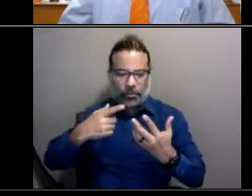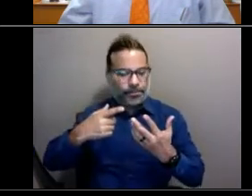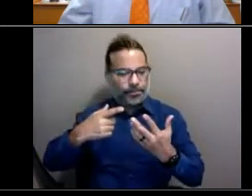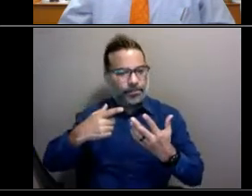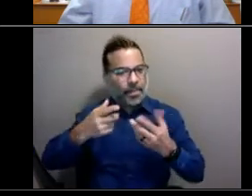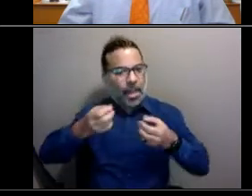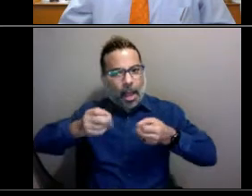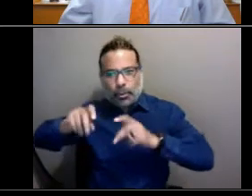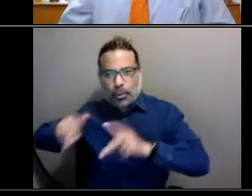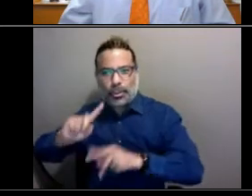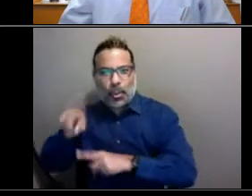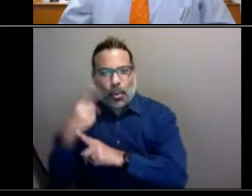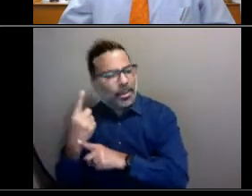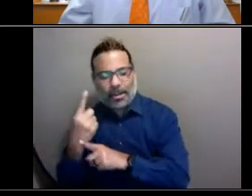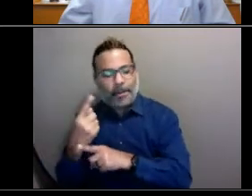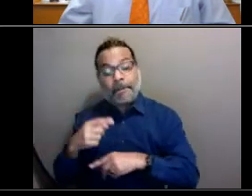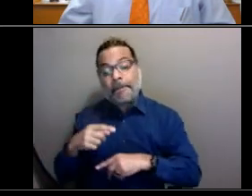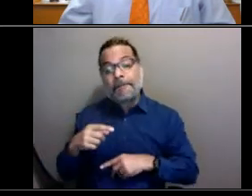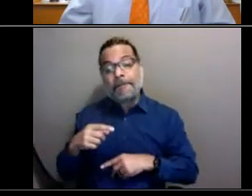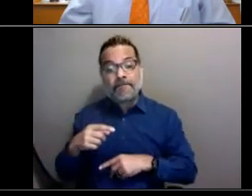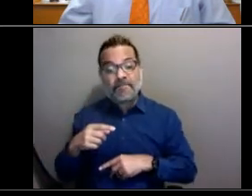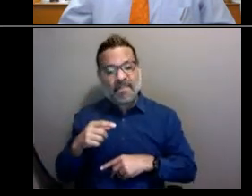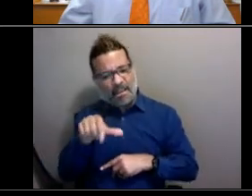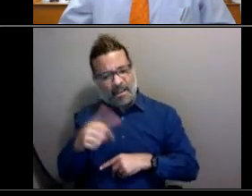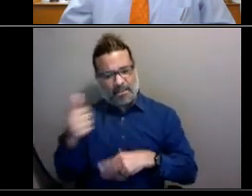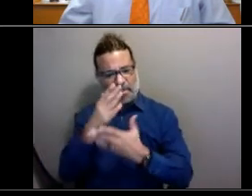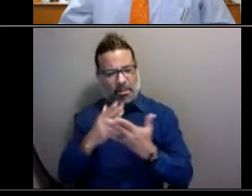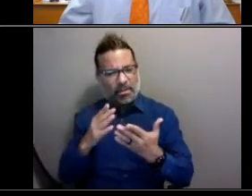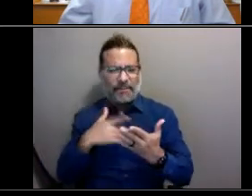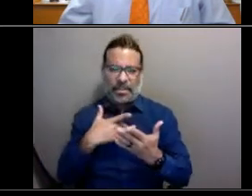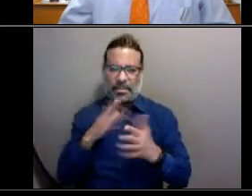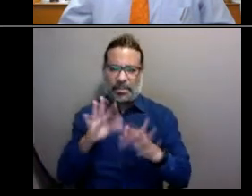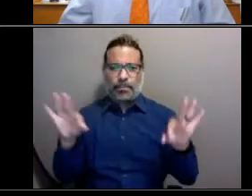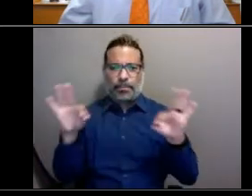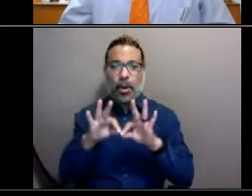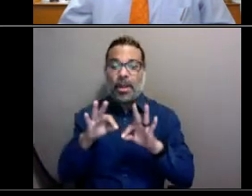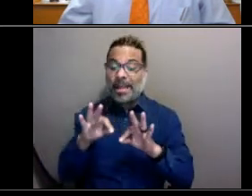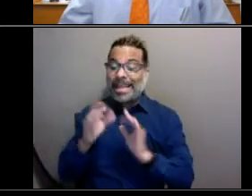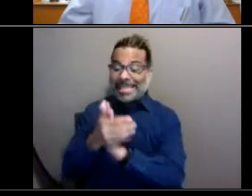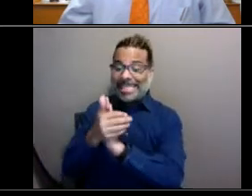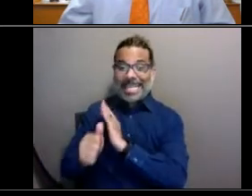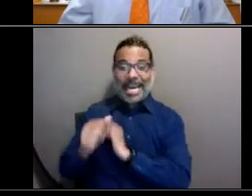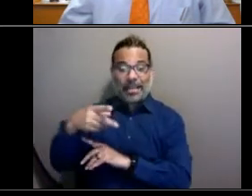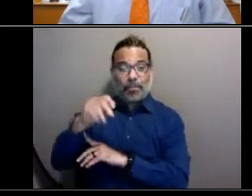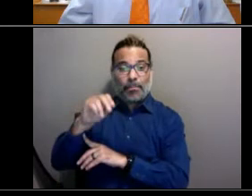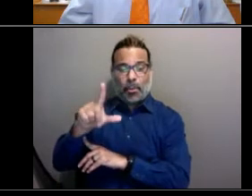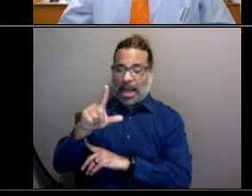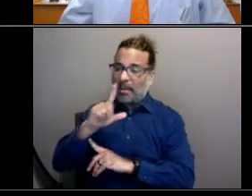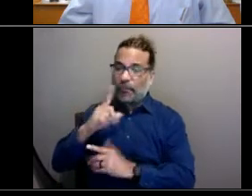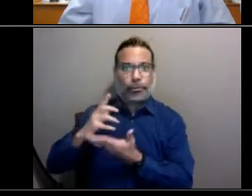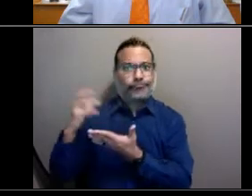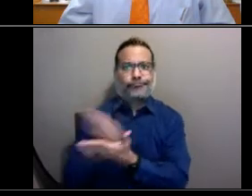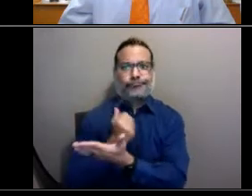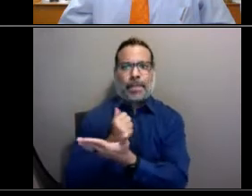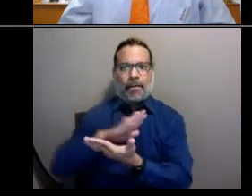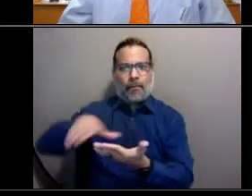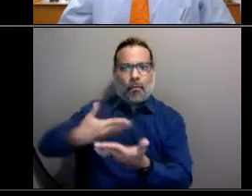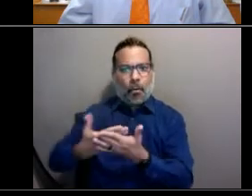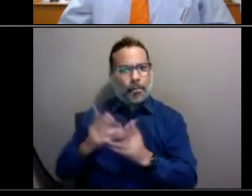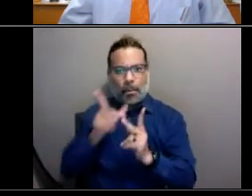opportunity. There's another important point here to make about a talent pool and the full utilization of that talent pool, which means